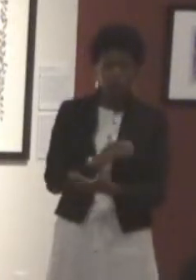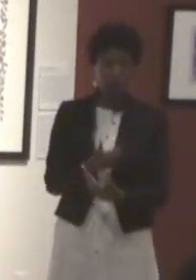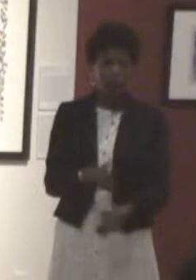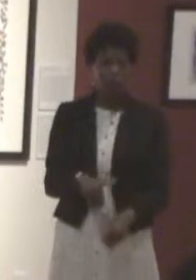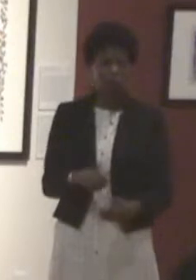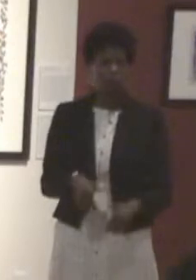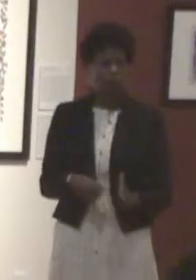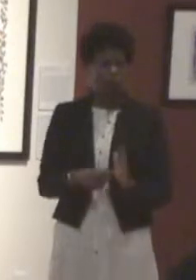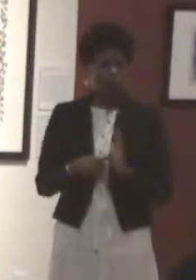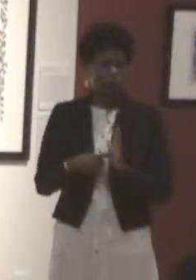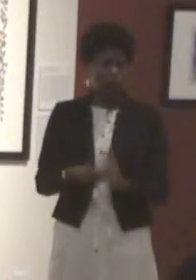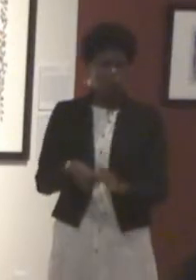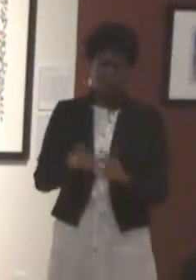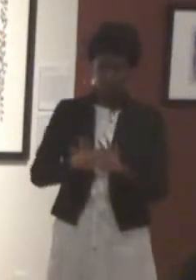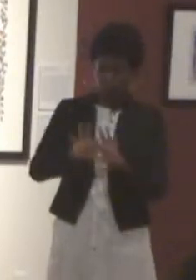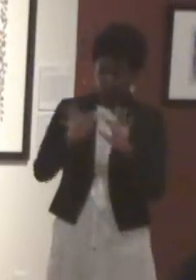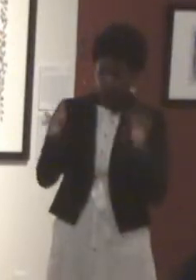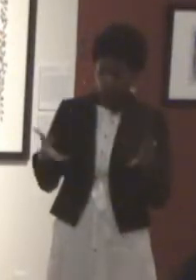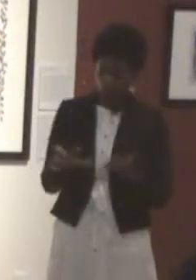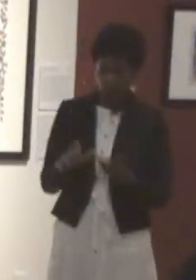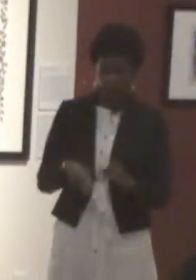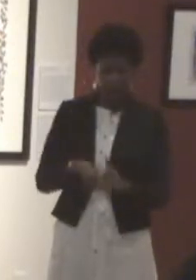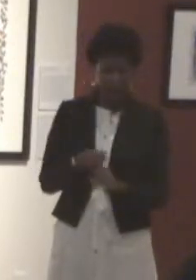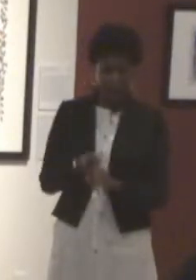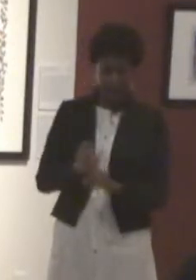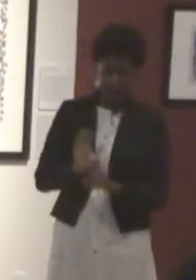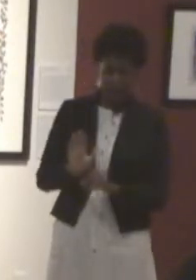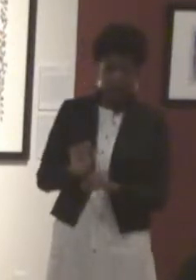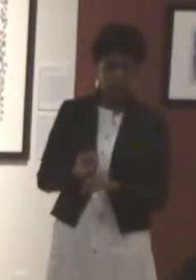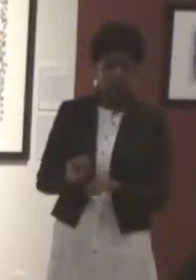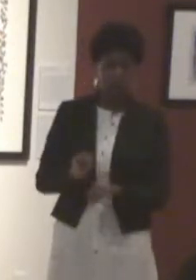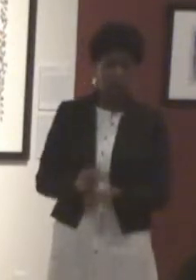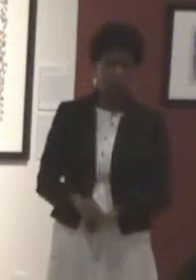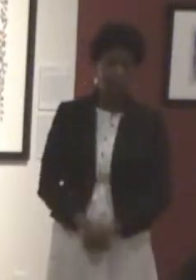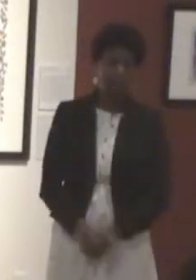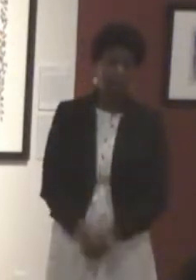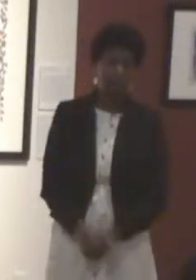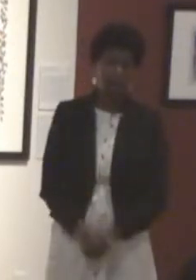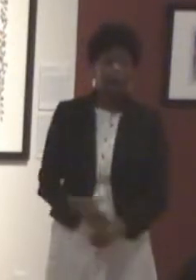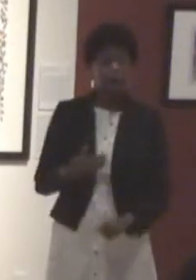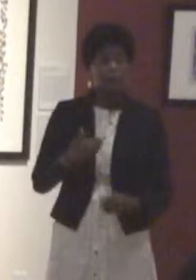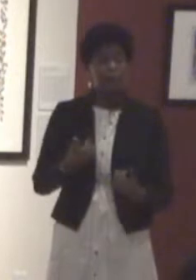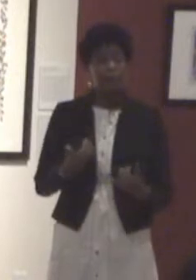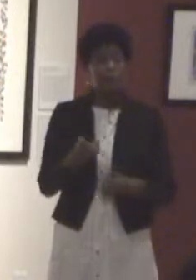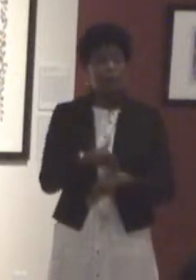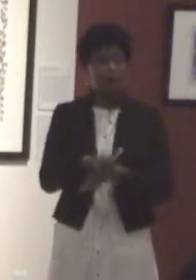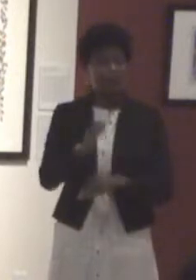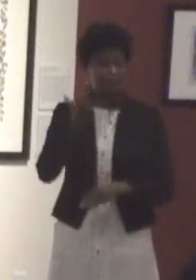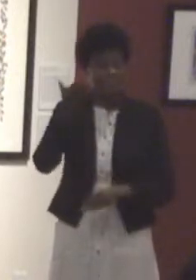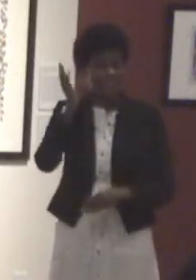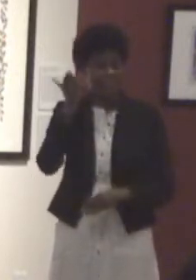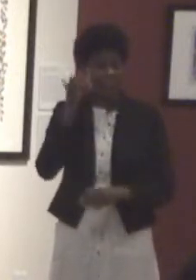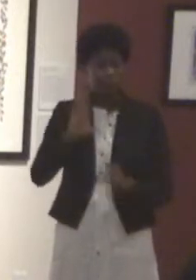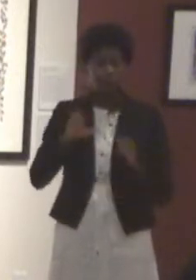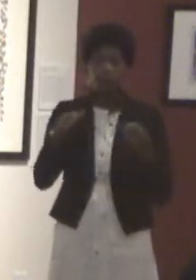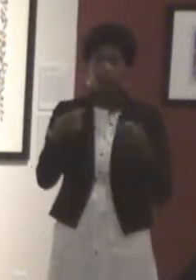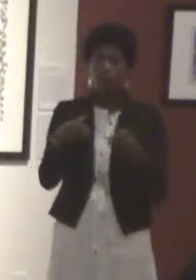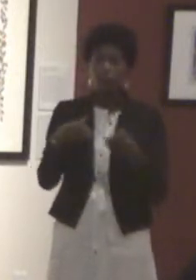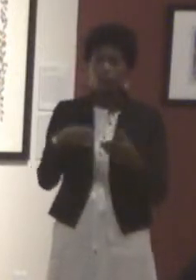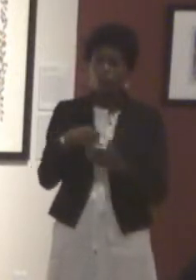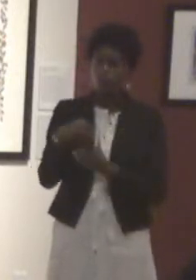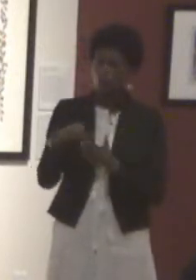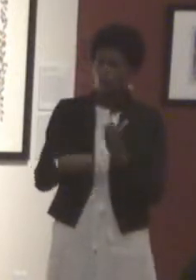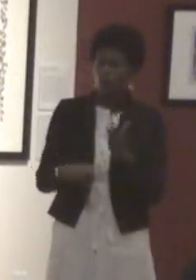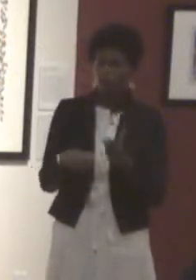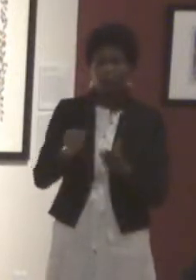the enormous scope and impact of David's work. My lecture tonight, fittingly, perhaps, focuses on an artist